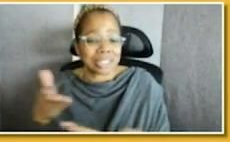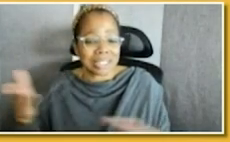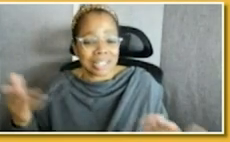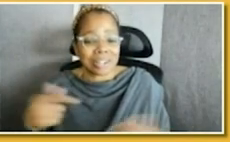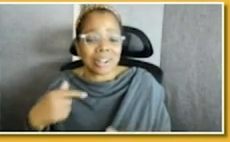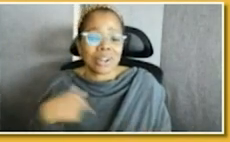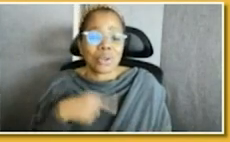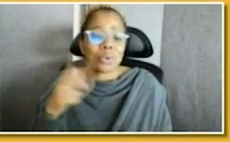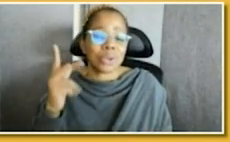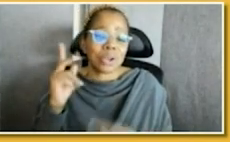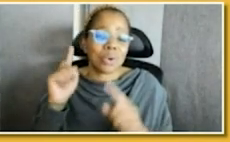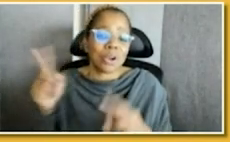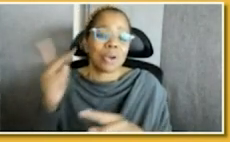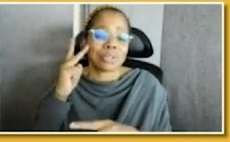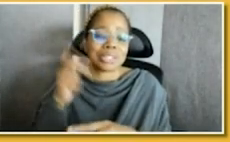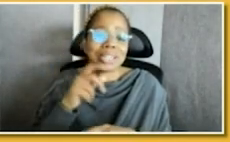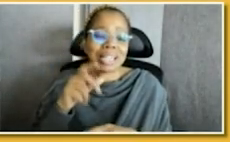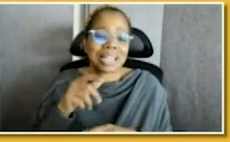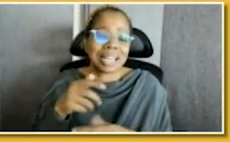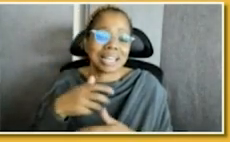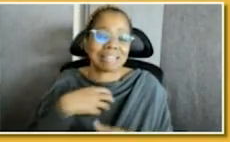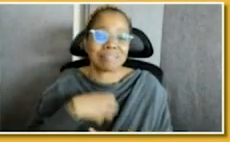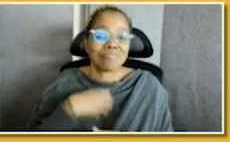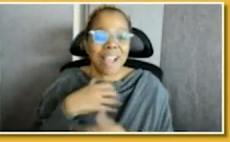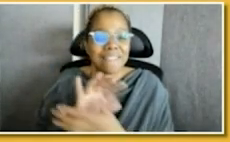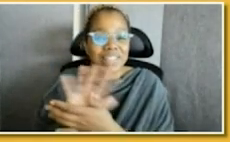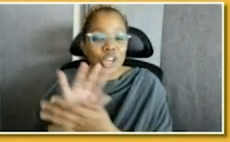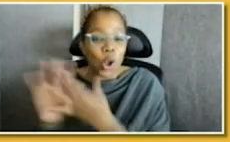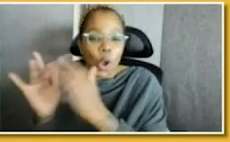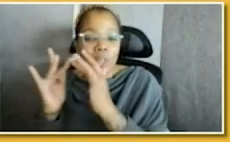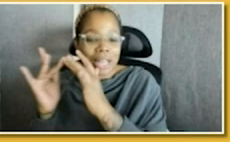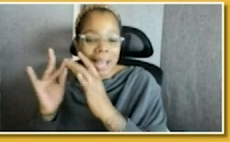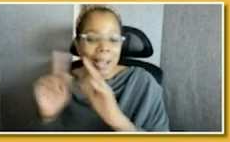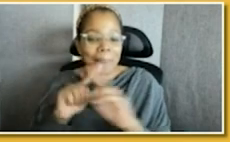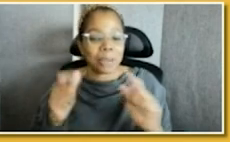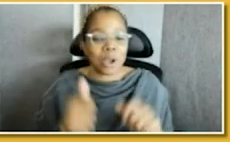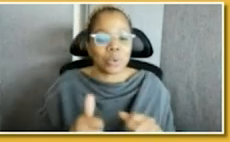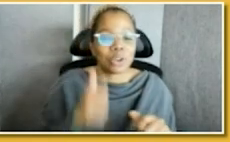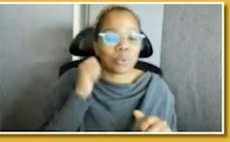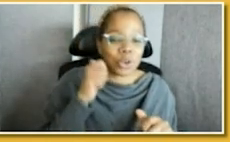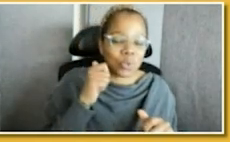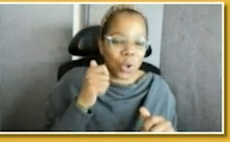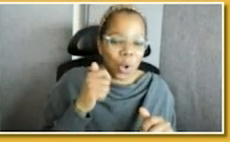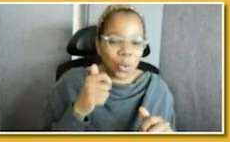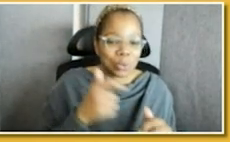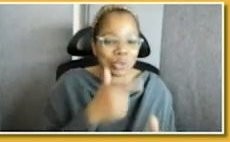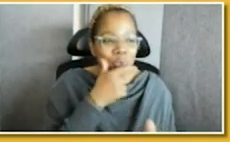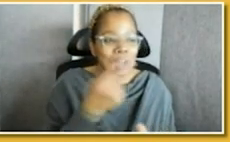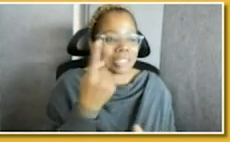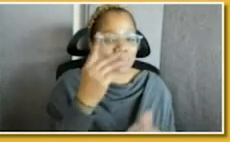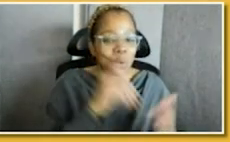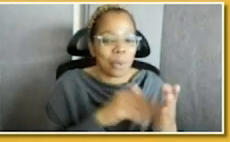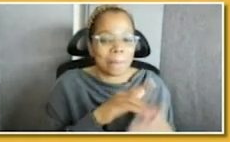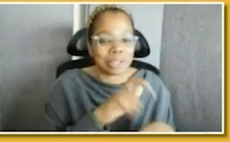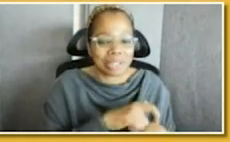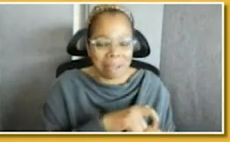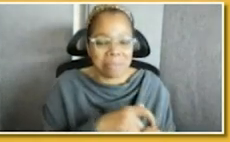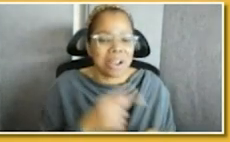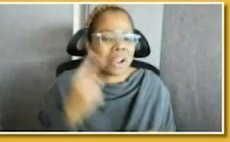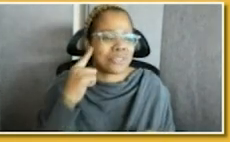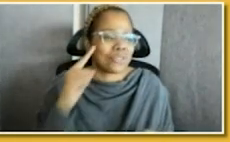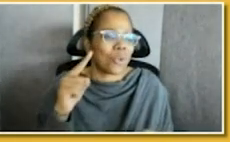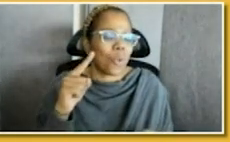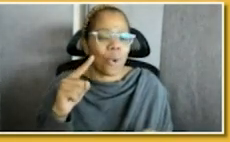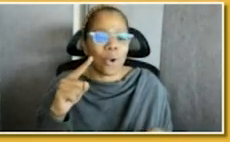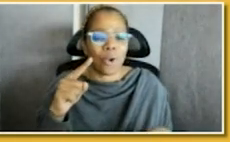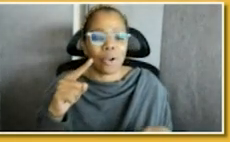video online and get a million hits, but we won't do a million hits to get somebody removed for violating our dignity and